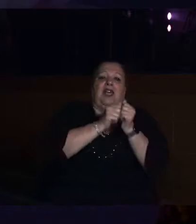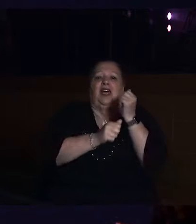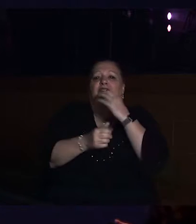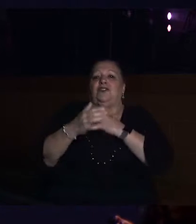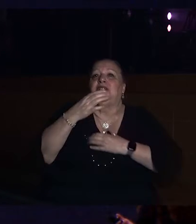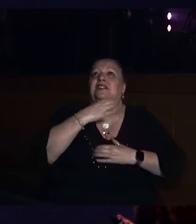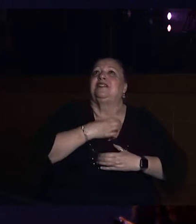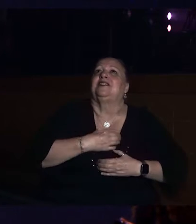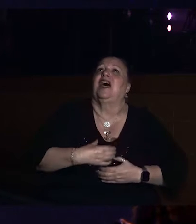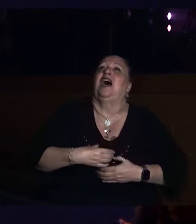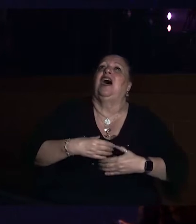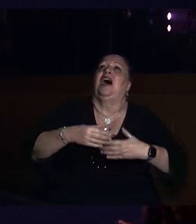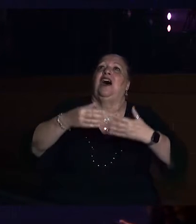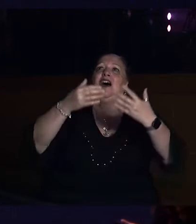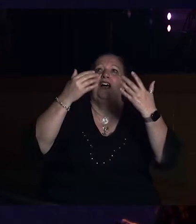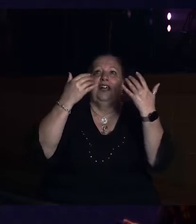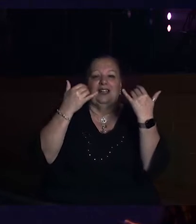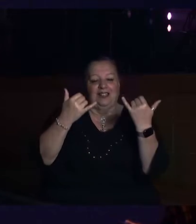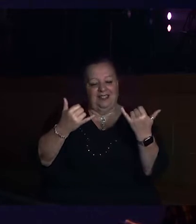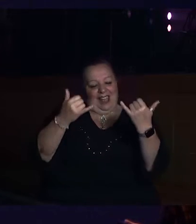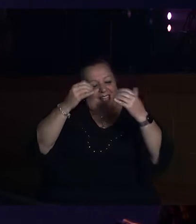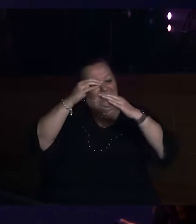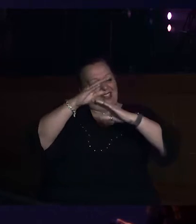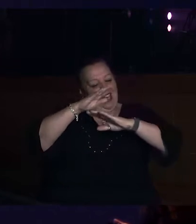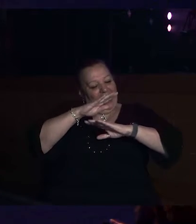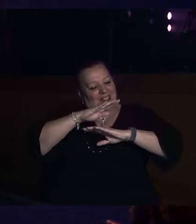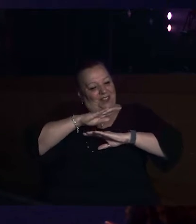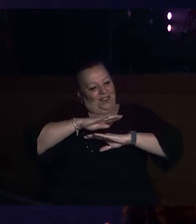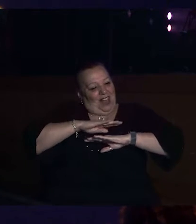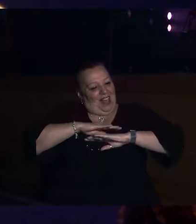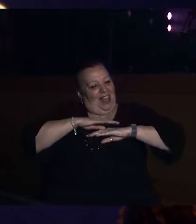and every desire is now